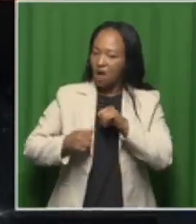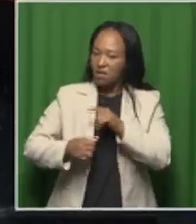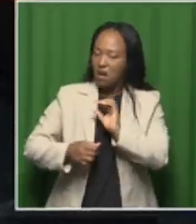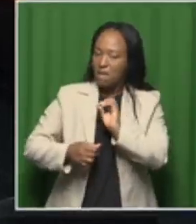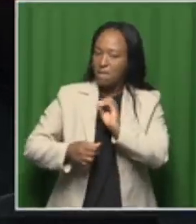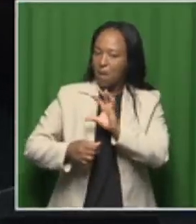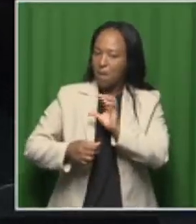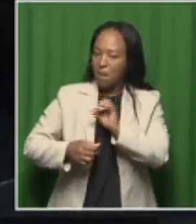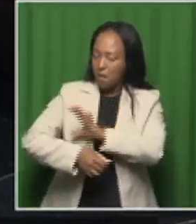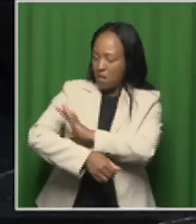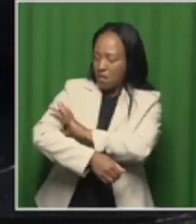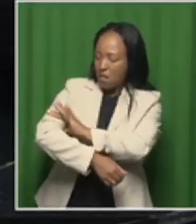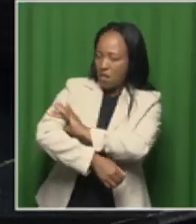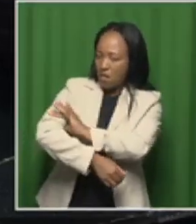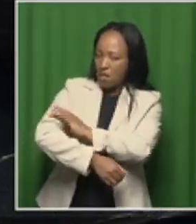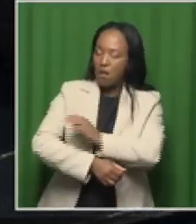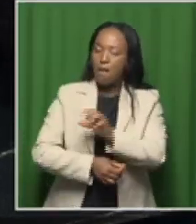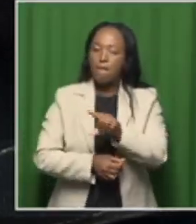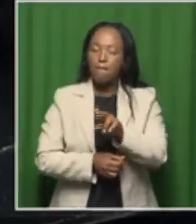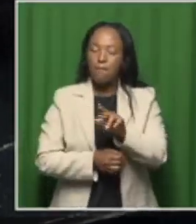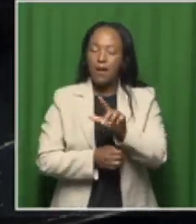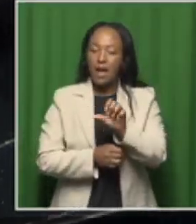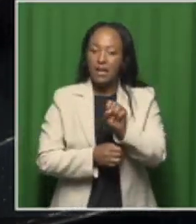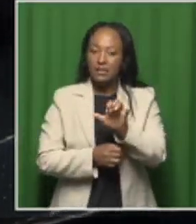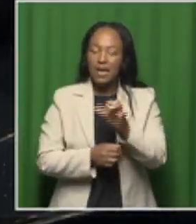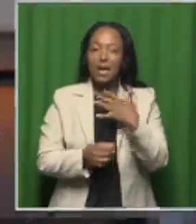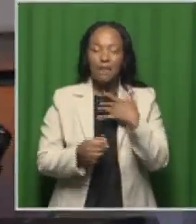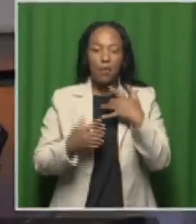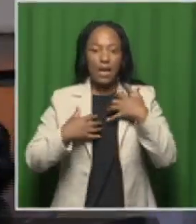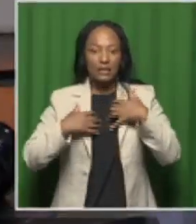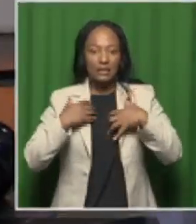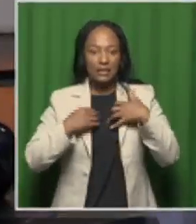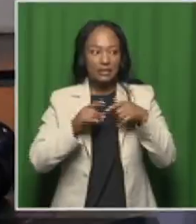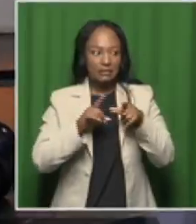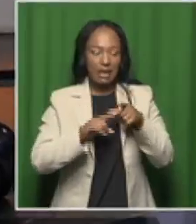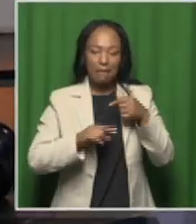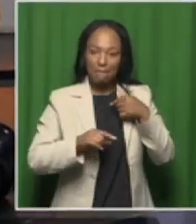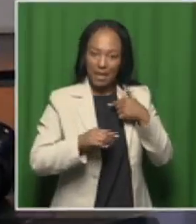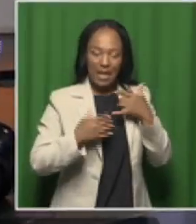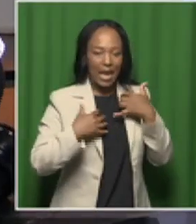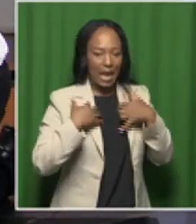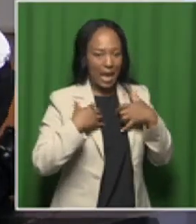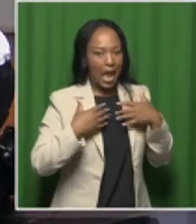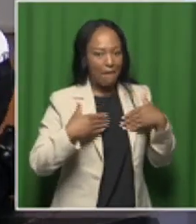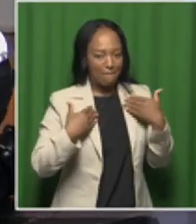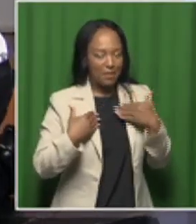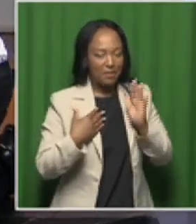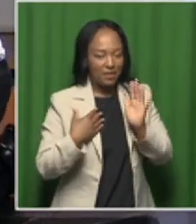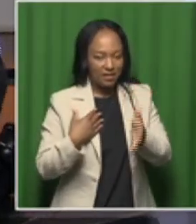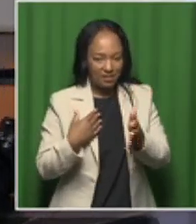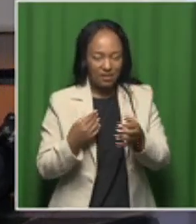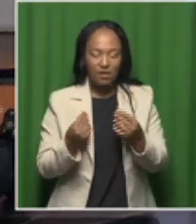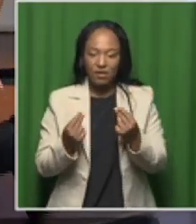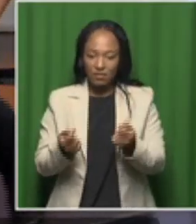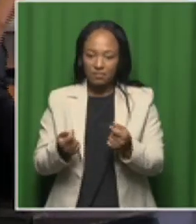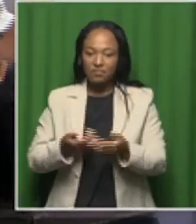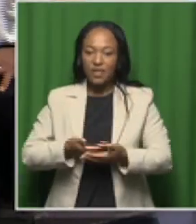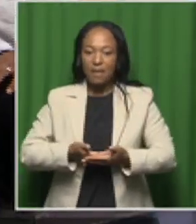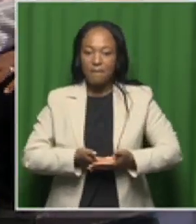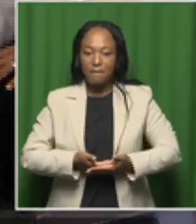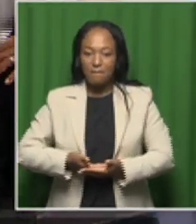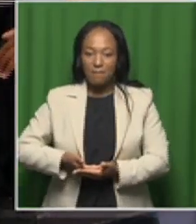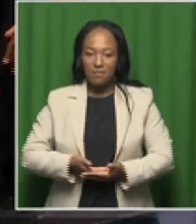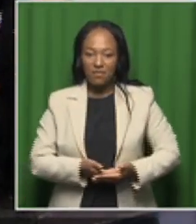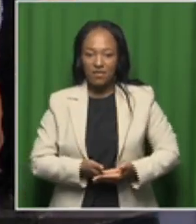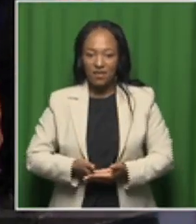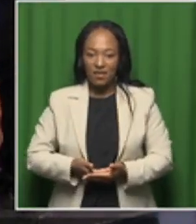right. Definitely I'll be excited. So would I. Very excited. Quickly show me. Okay. So I said, this is the baby, and I really